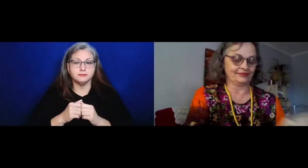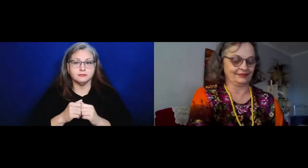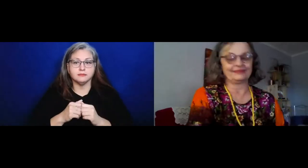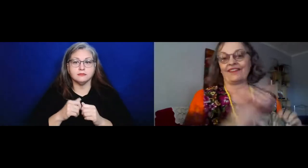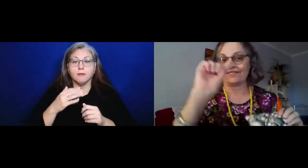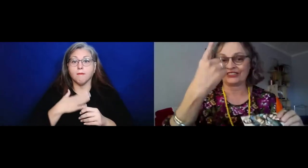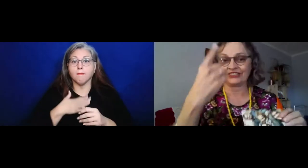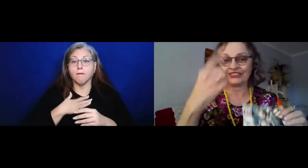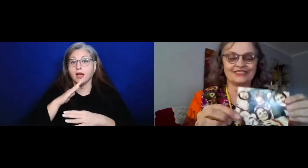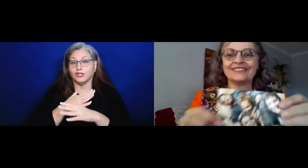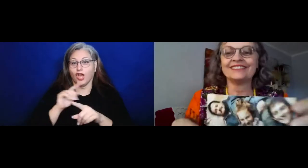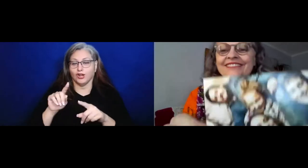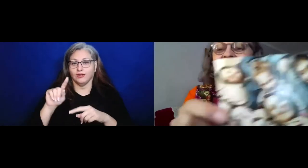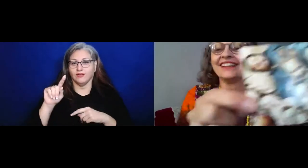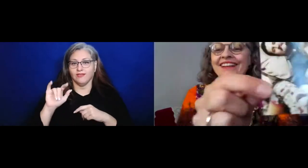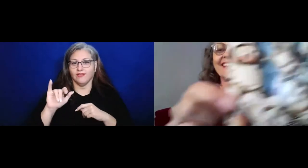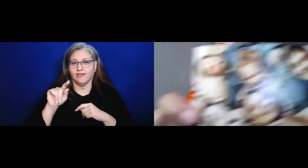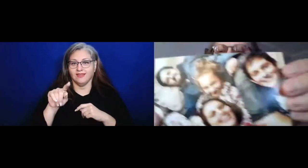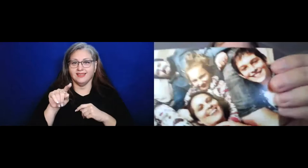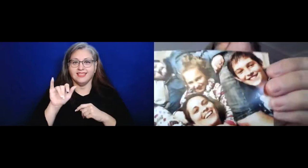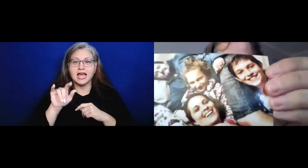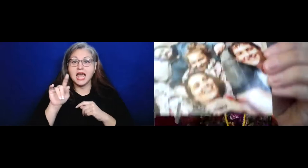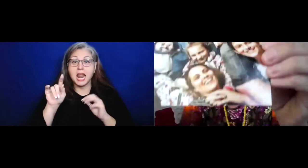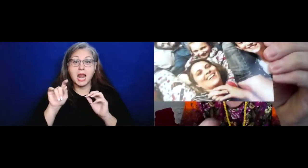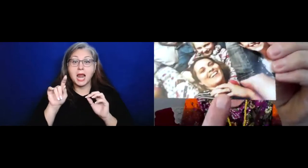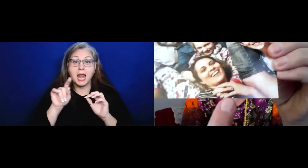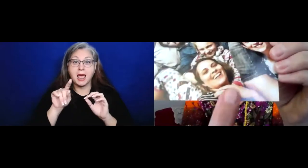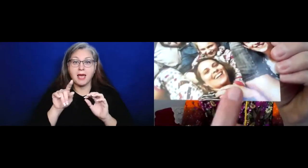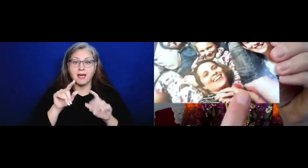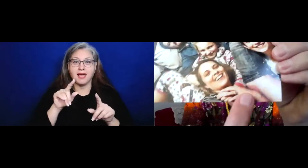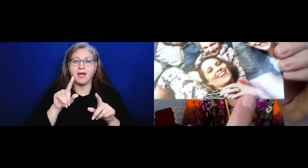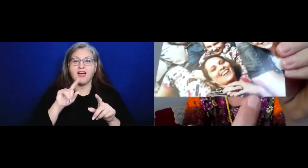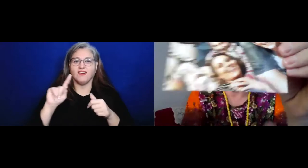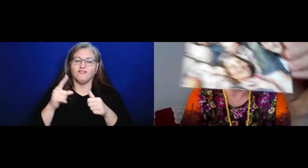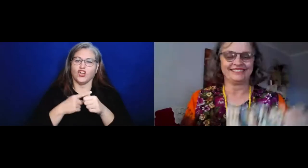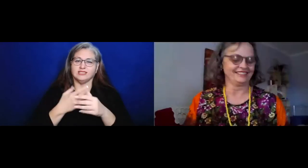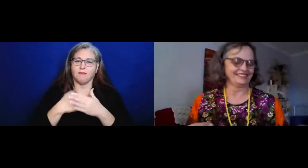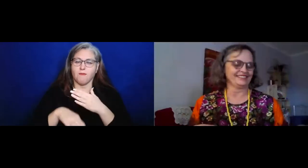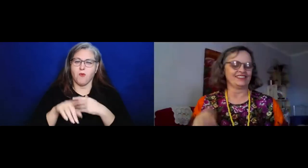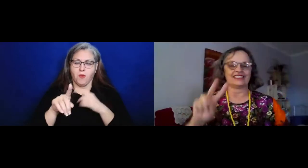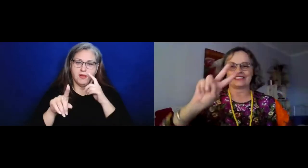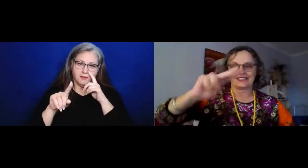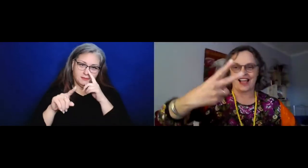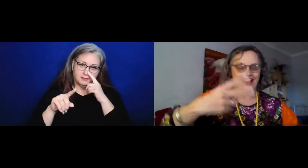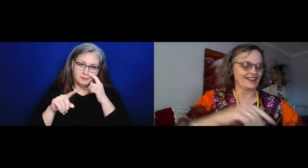My daughter, let me just find a picture here. My firstborn over here.